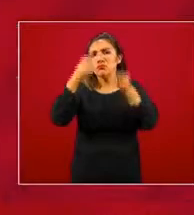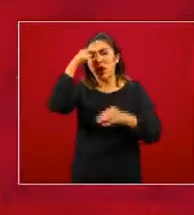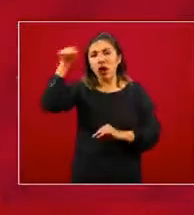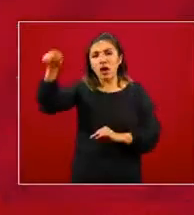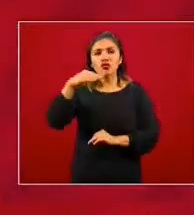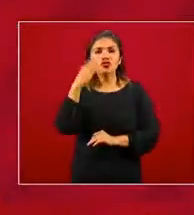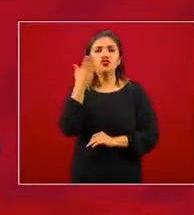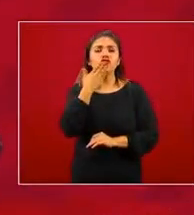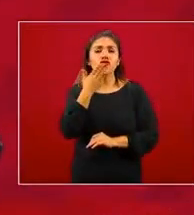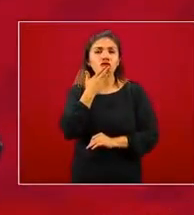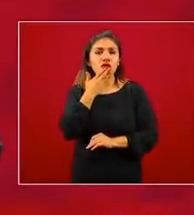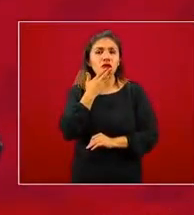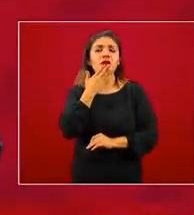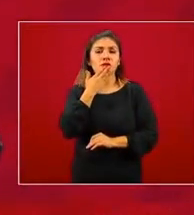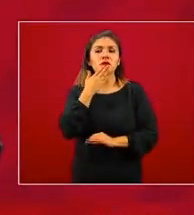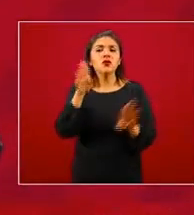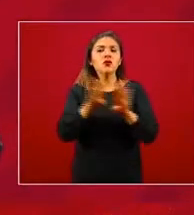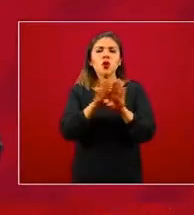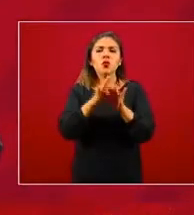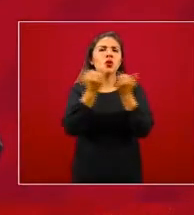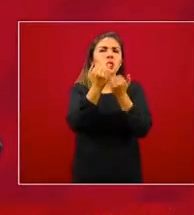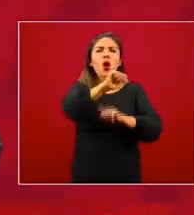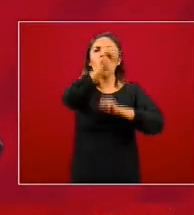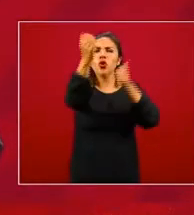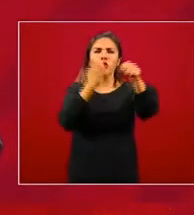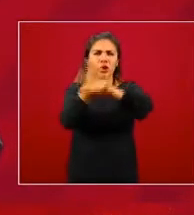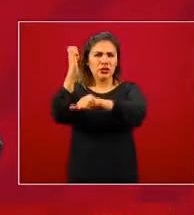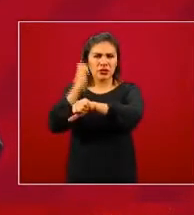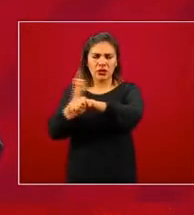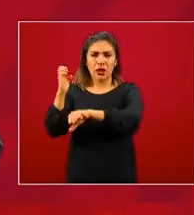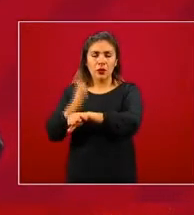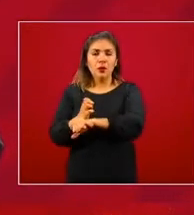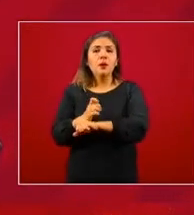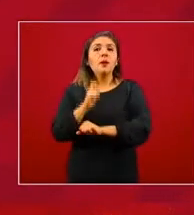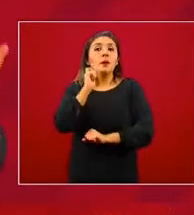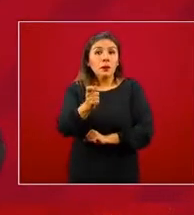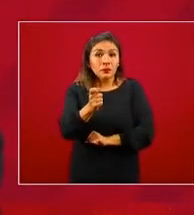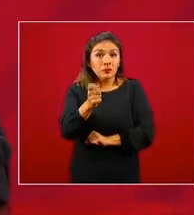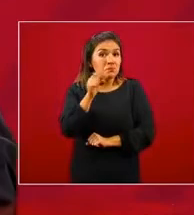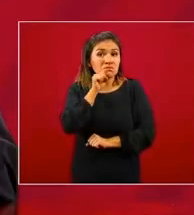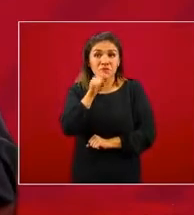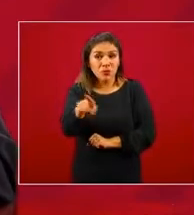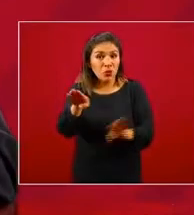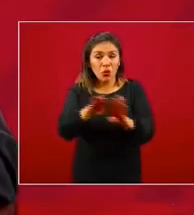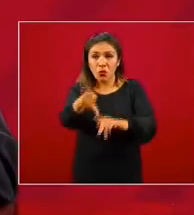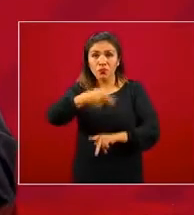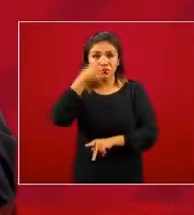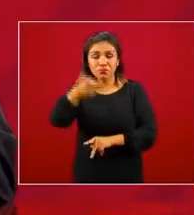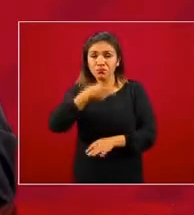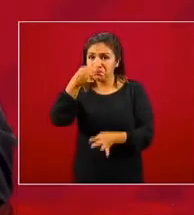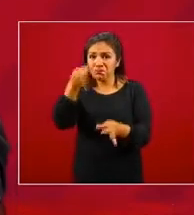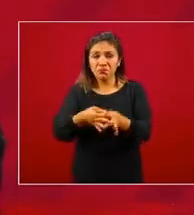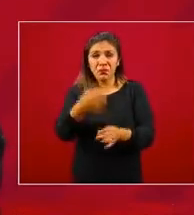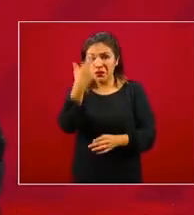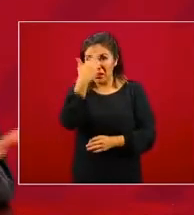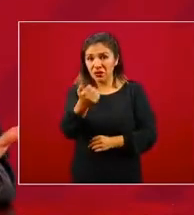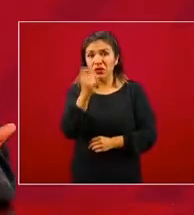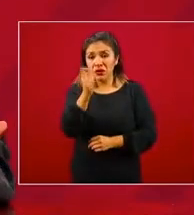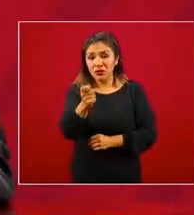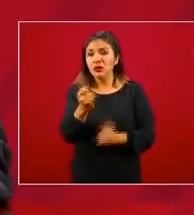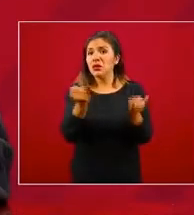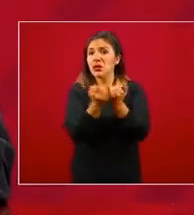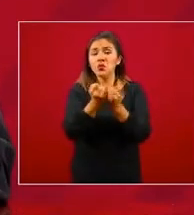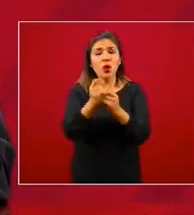messages specifically for Sonora with messages that are similar that I have recorded for other states, exactly like you